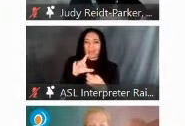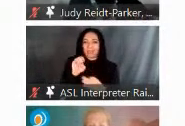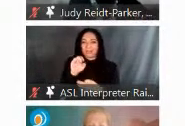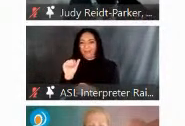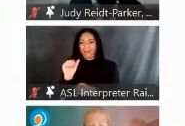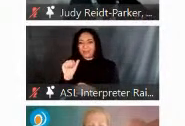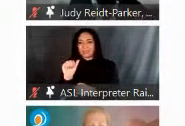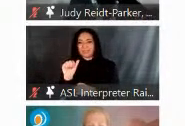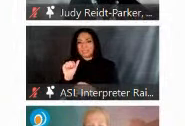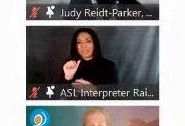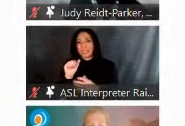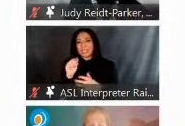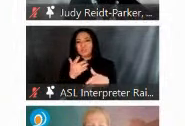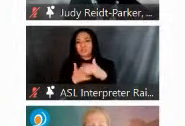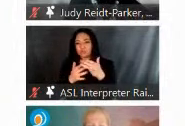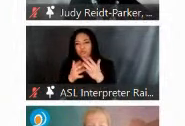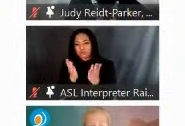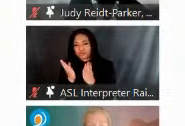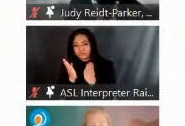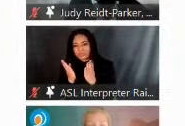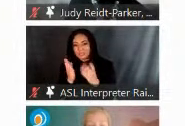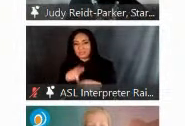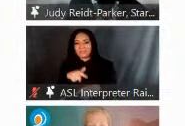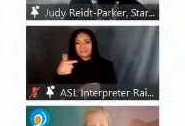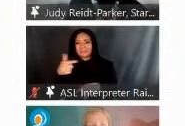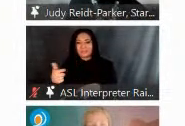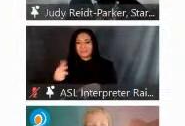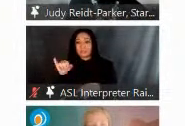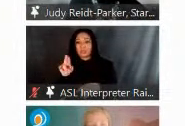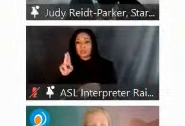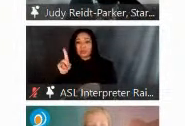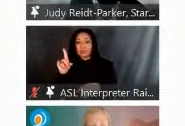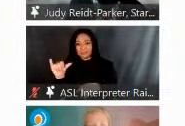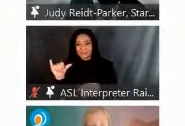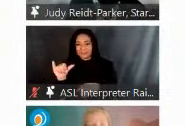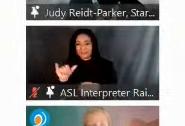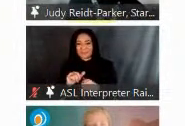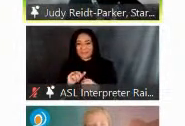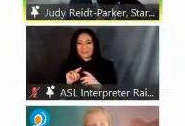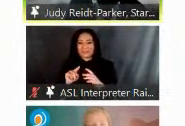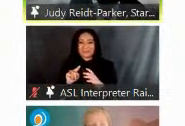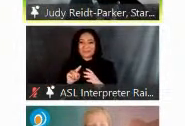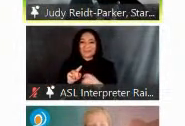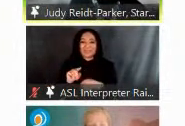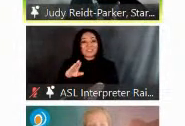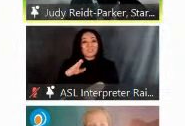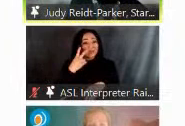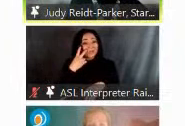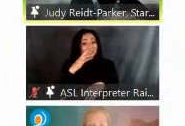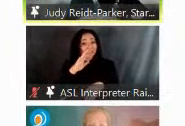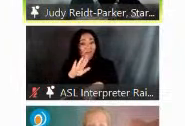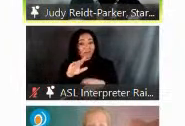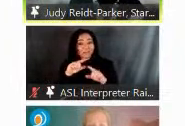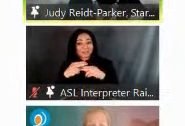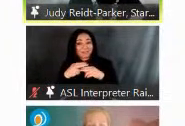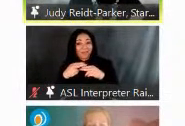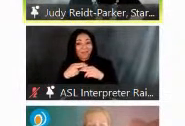Judy to speak a little bit about the Head Start requirements. So as you see on the slide, Head